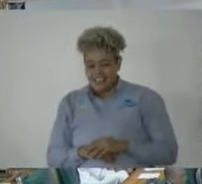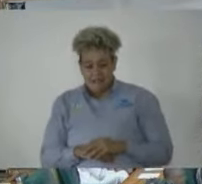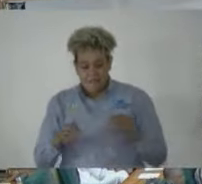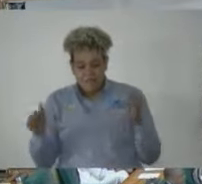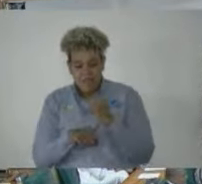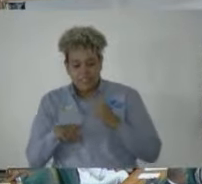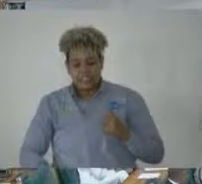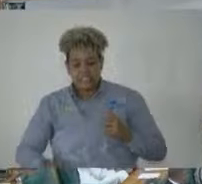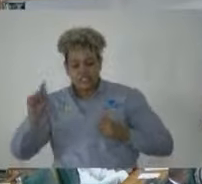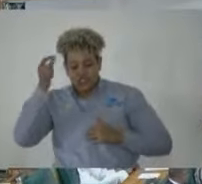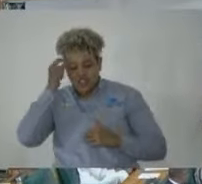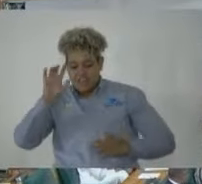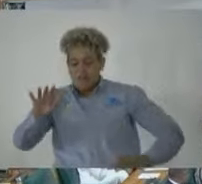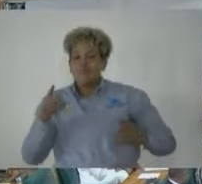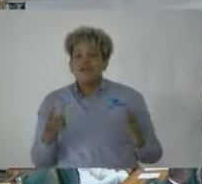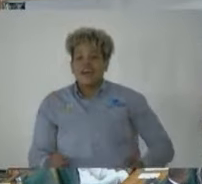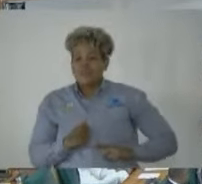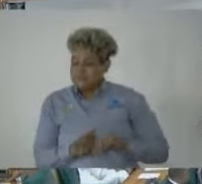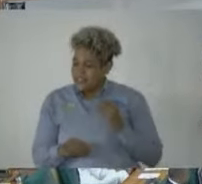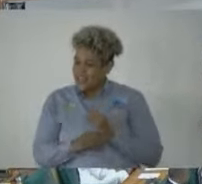under this government,